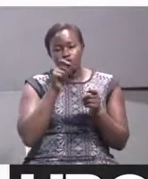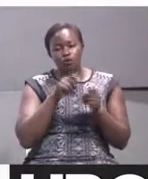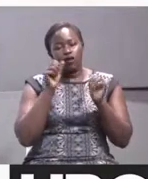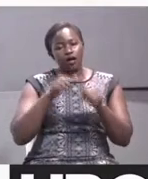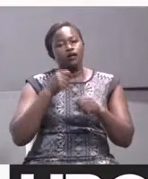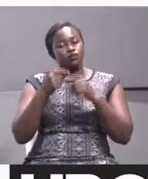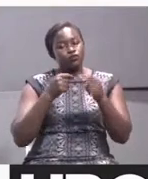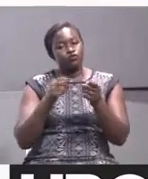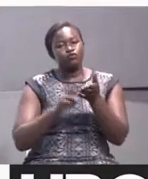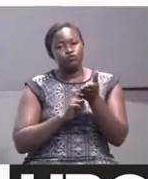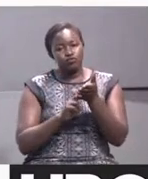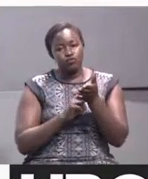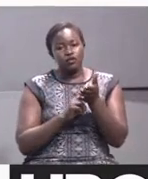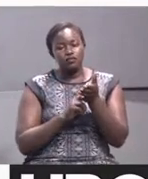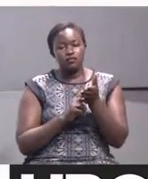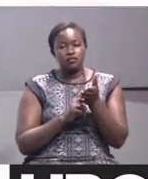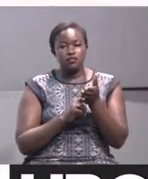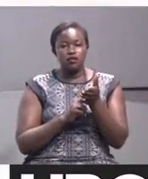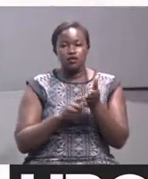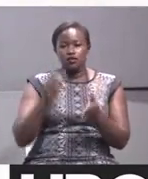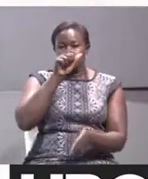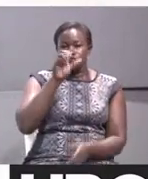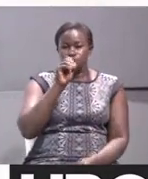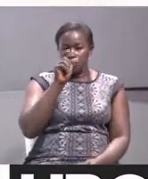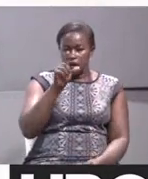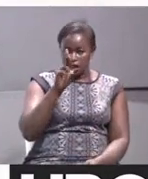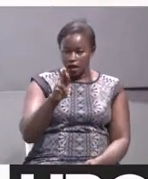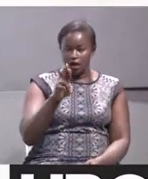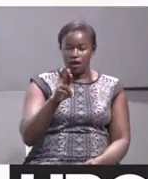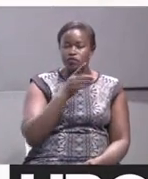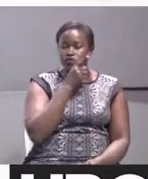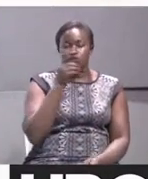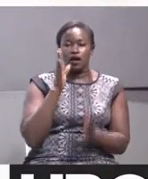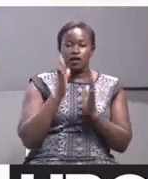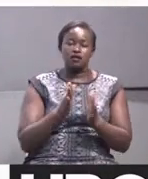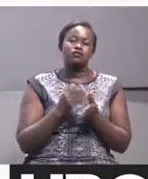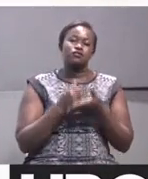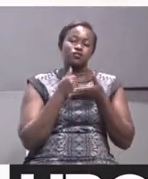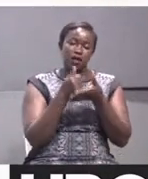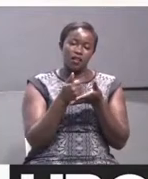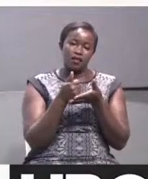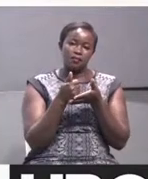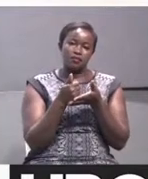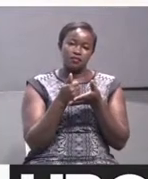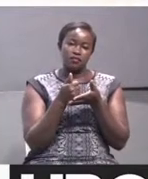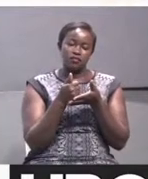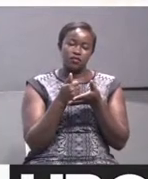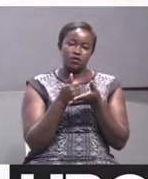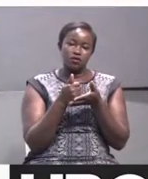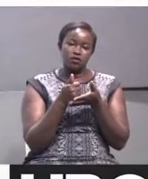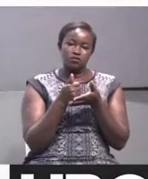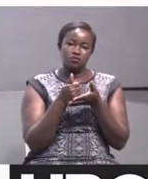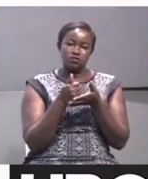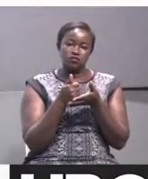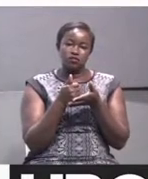pollution. And the solar dryers help in minimizing air